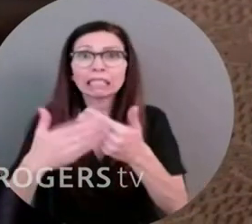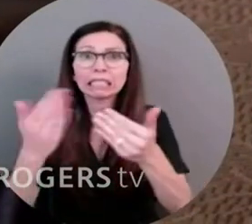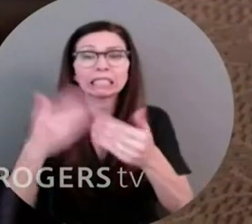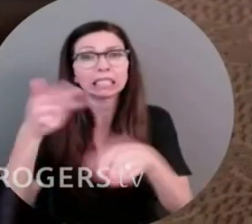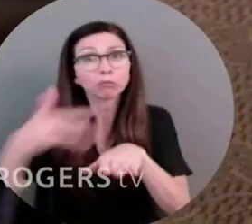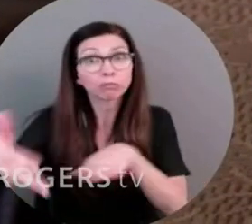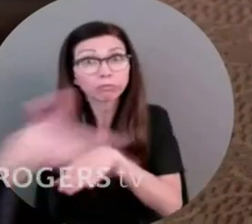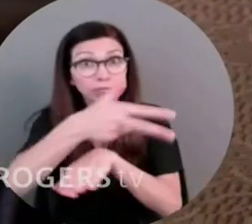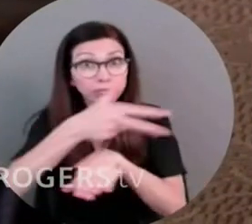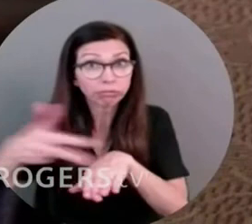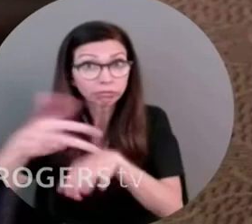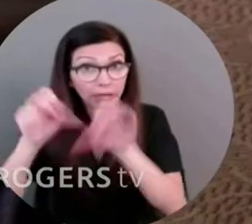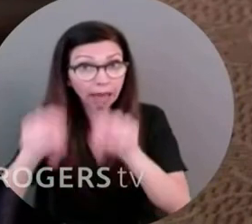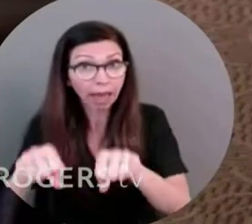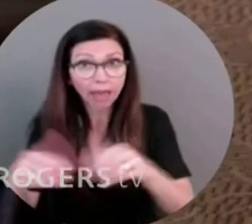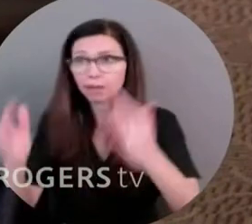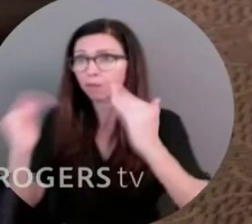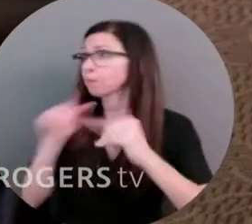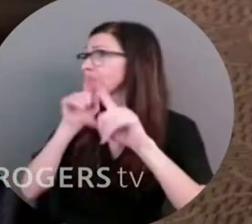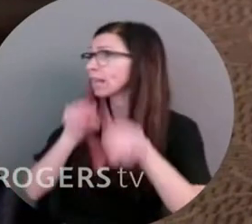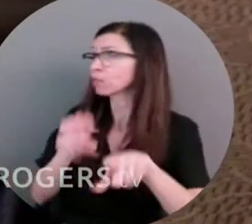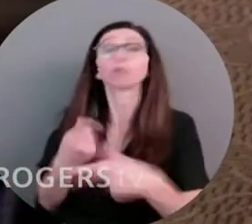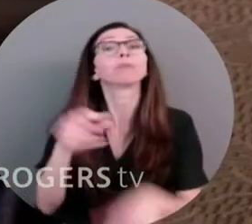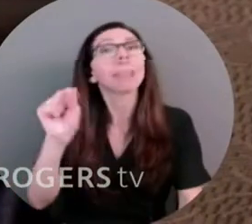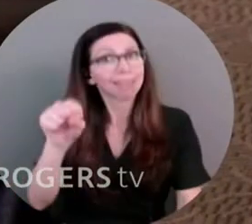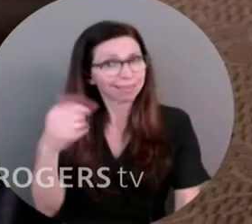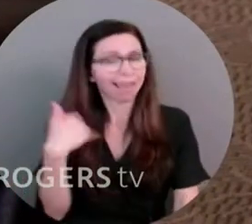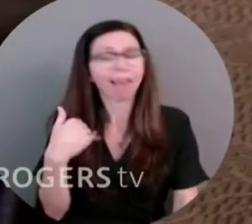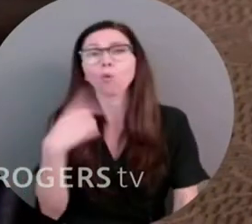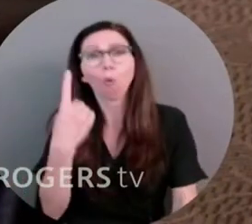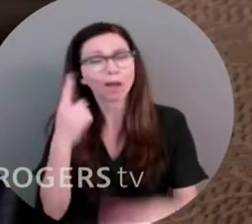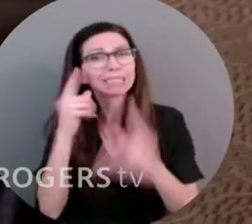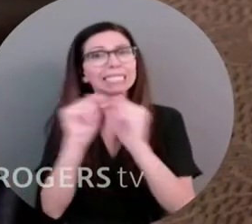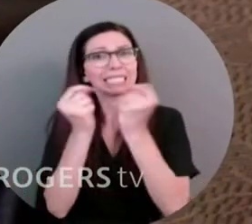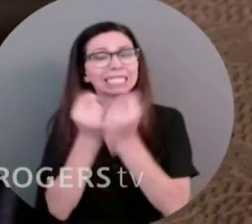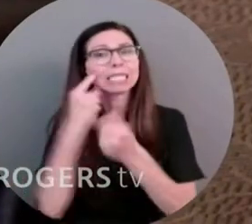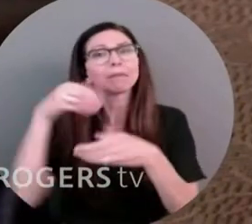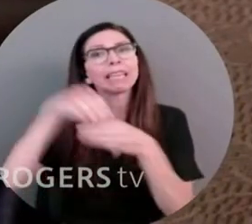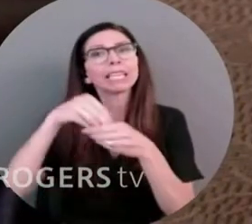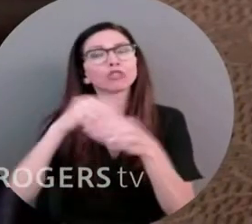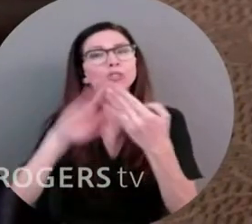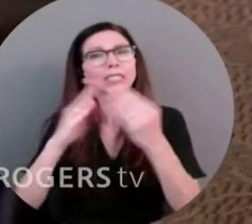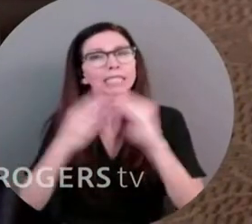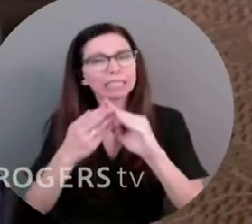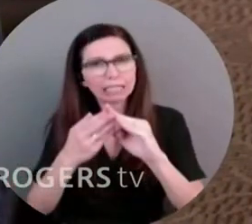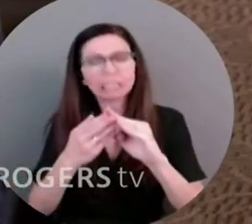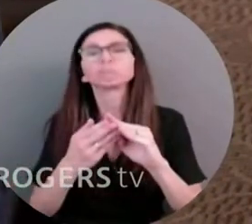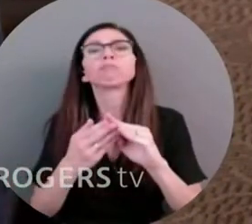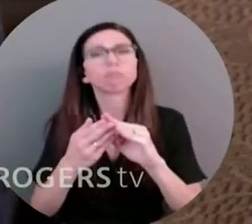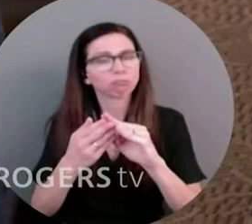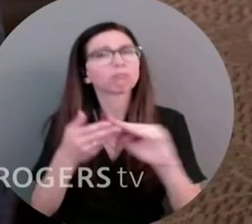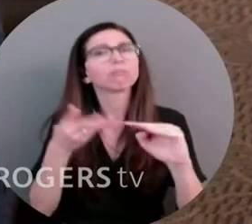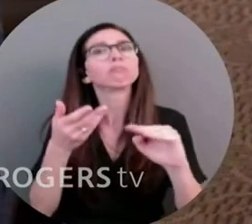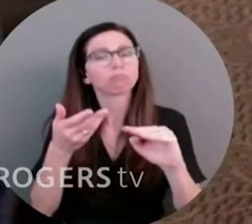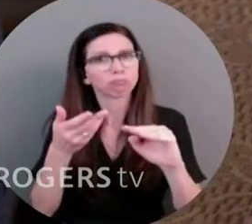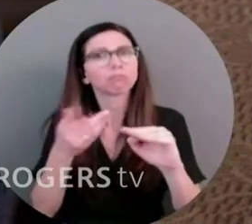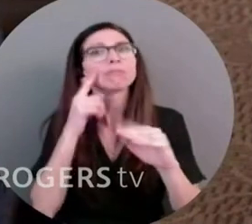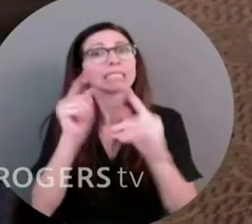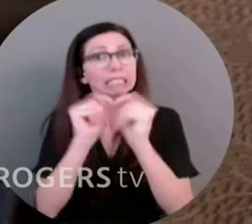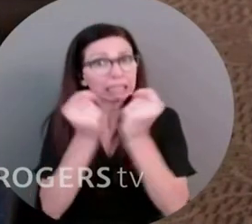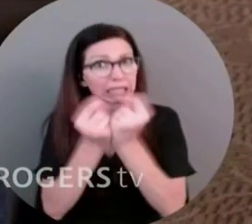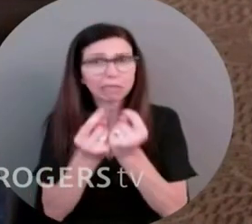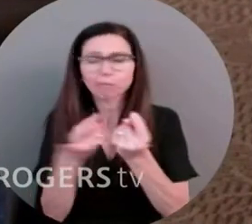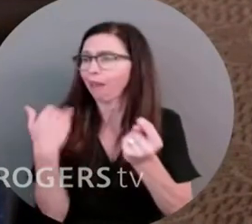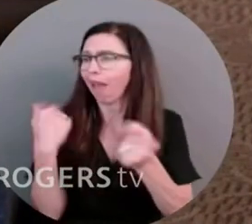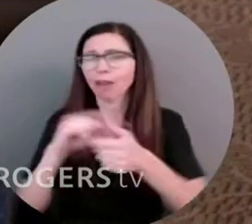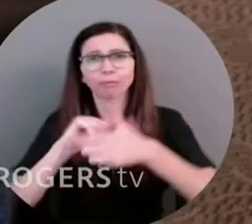populations. The Inner City Health Team runs a mobile operation for shelters and group homes and people who would have trouble getting